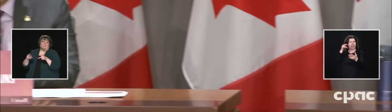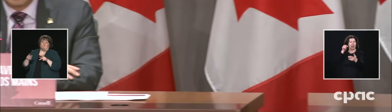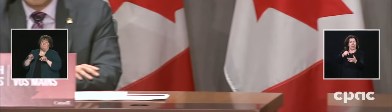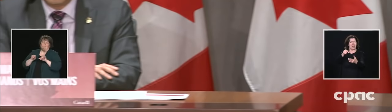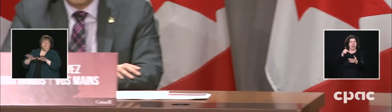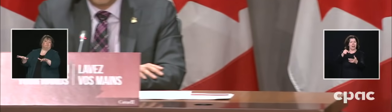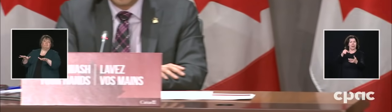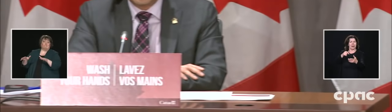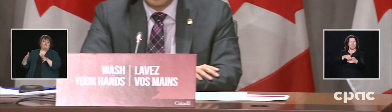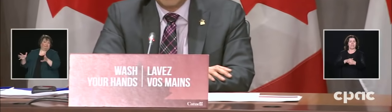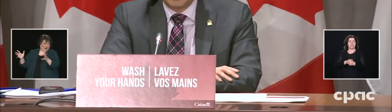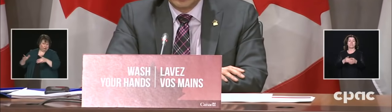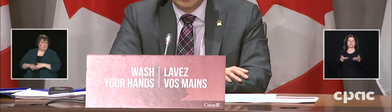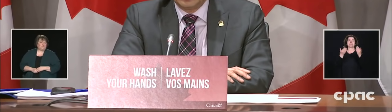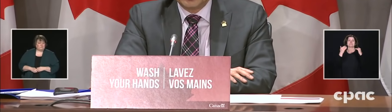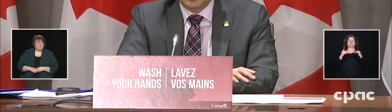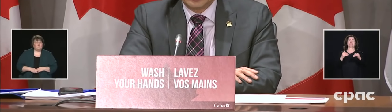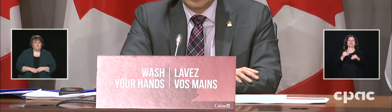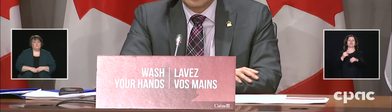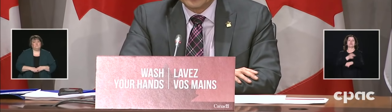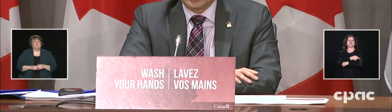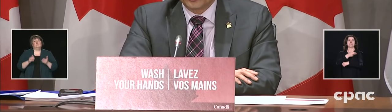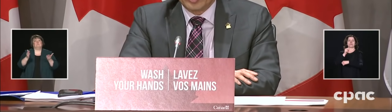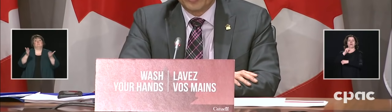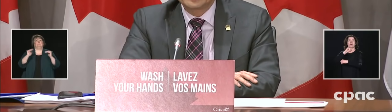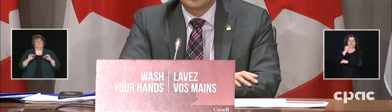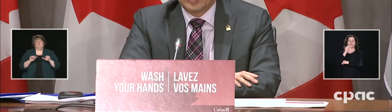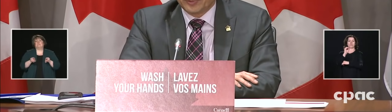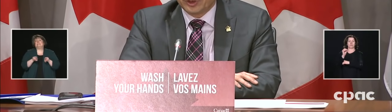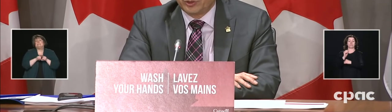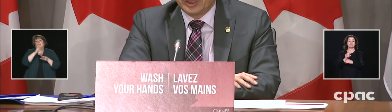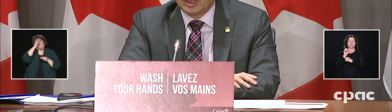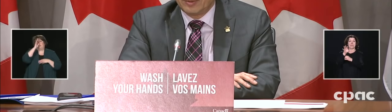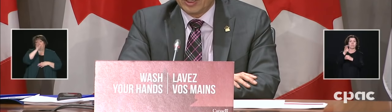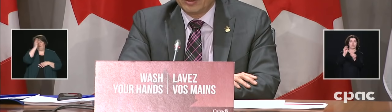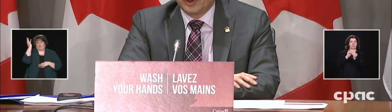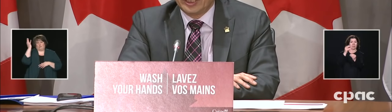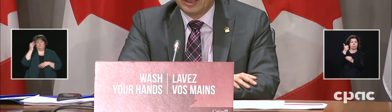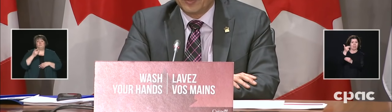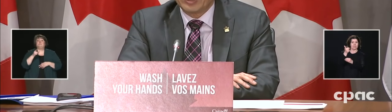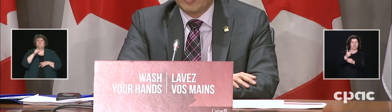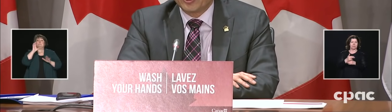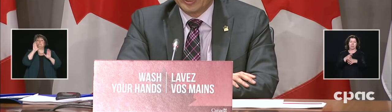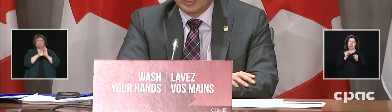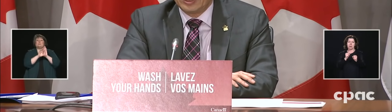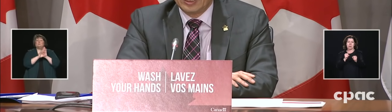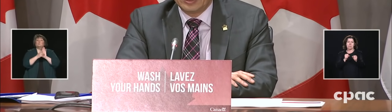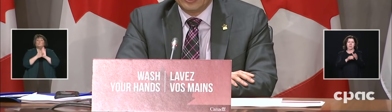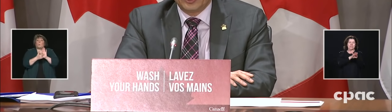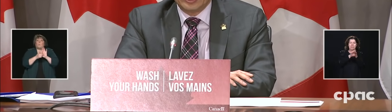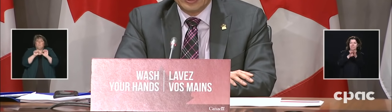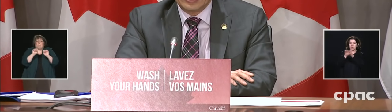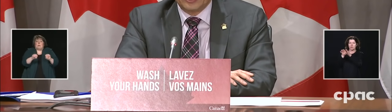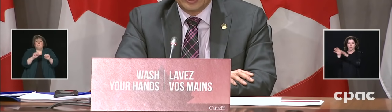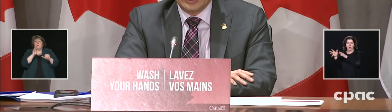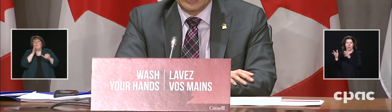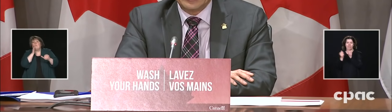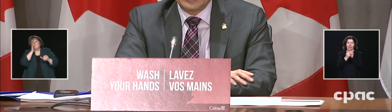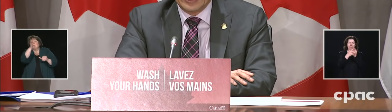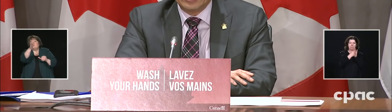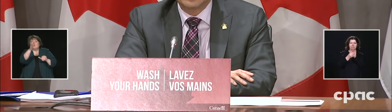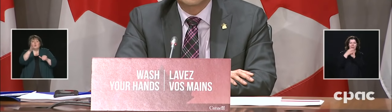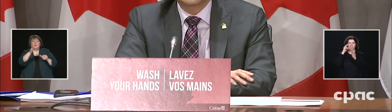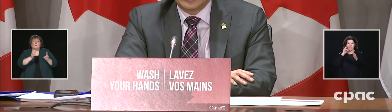13. Cette diapositive illustre les trajectoires possibles produites par un modèle prévisionnel qui utilise les